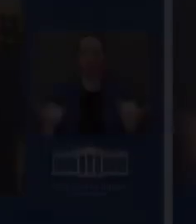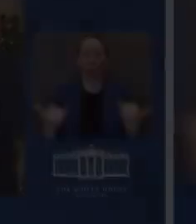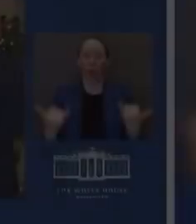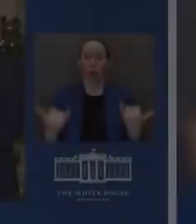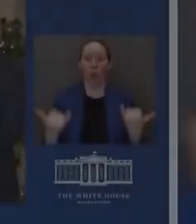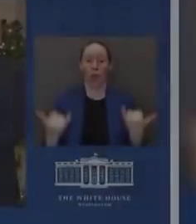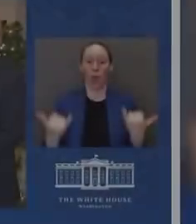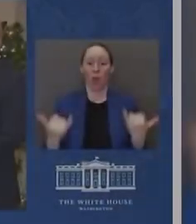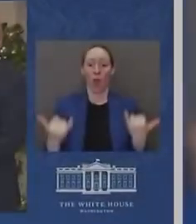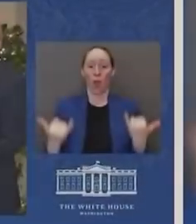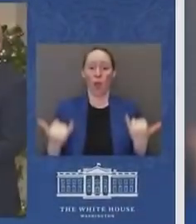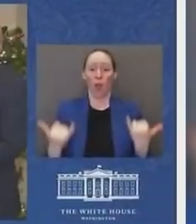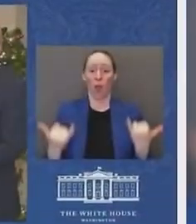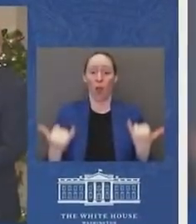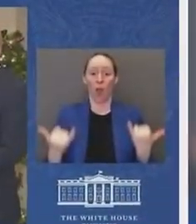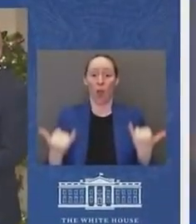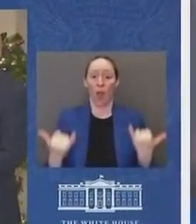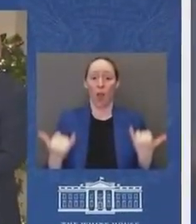I was just holding on tight.